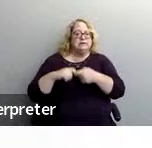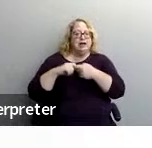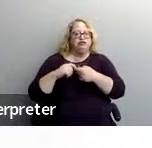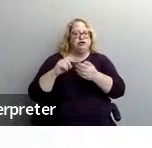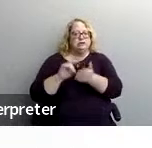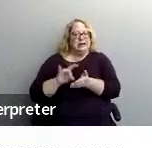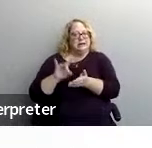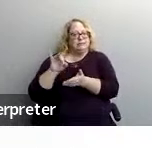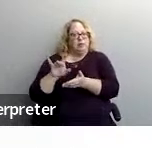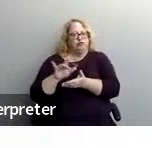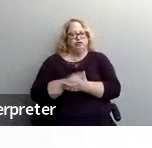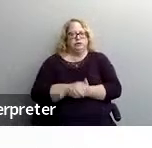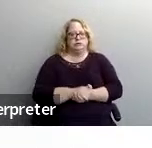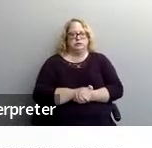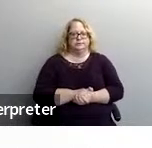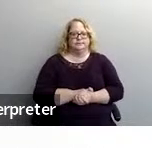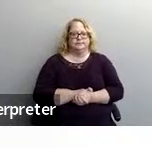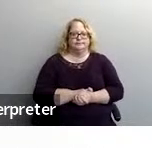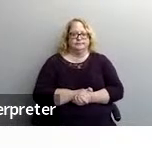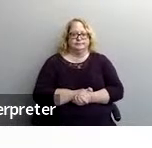and expulsions.